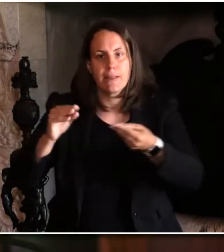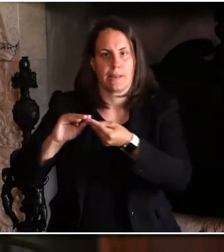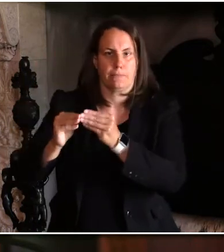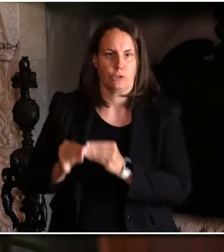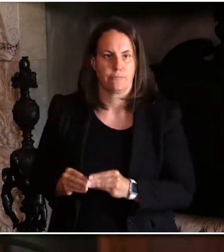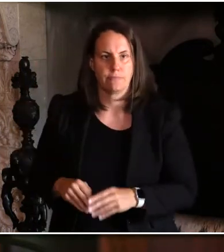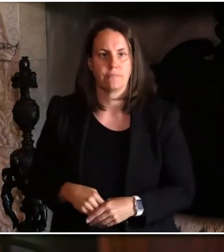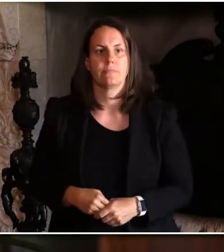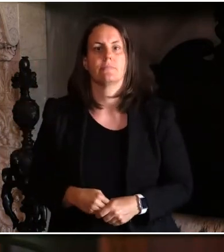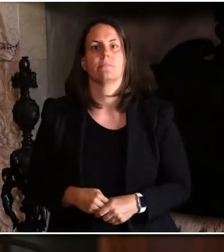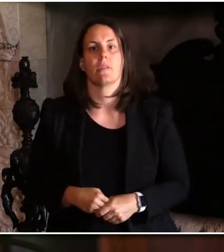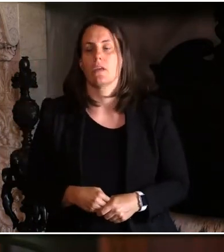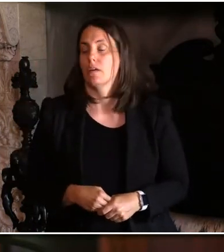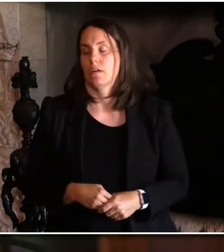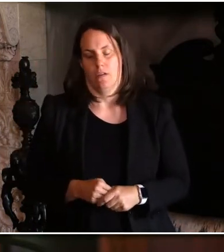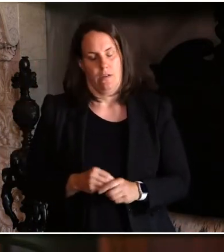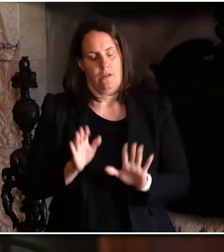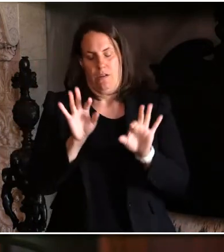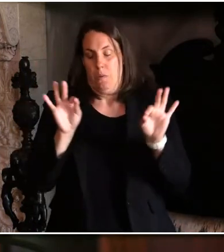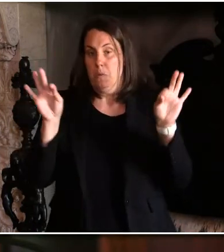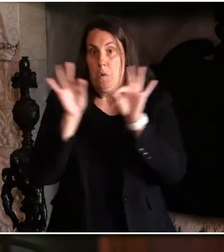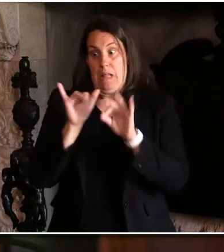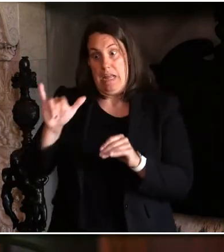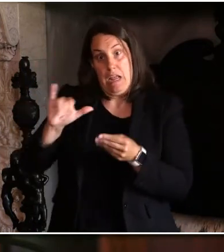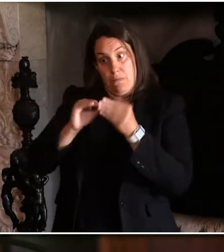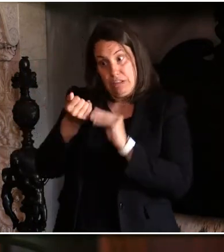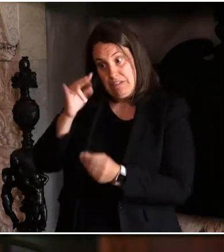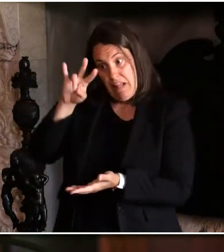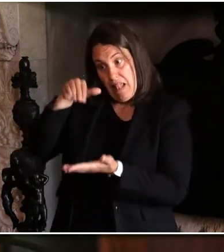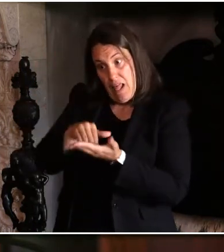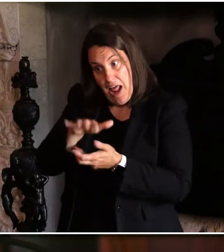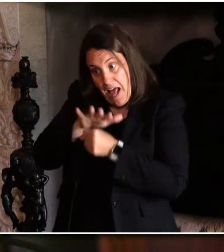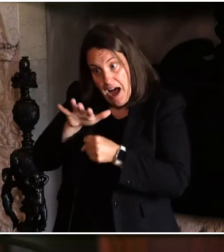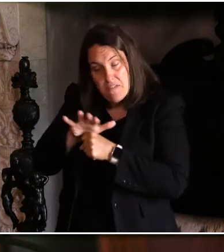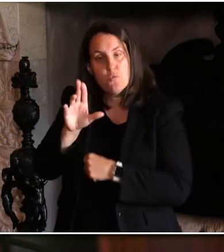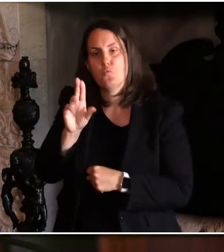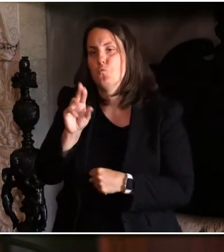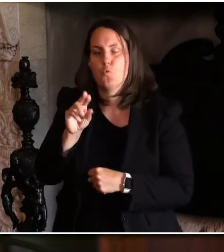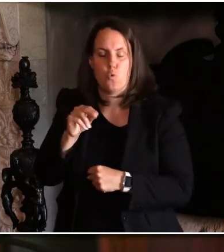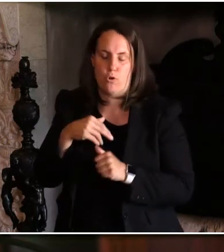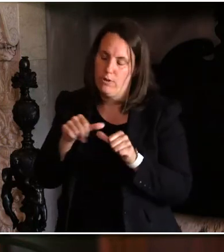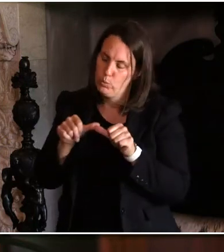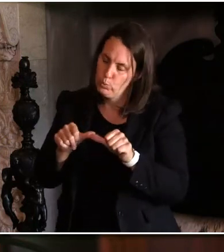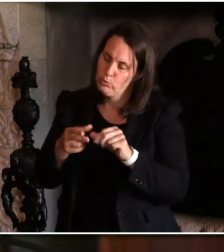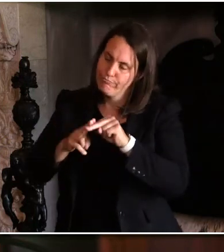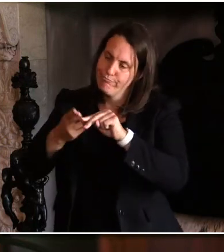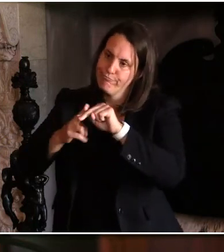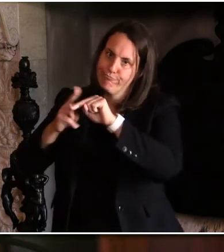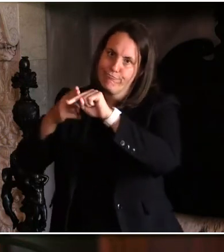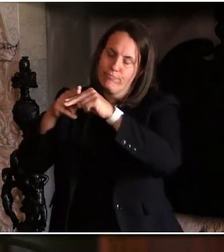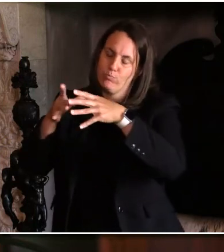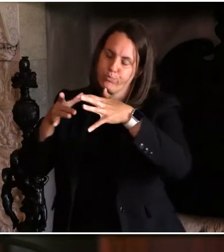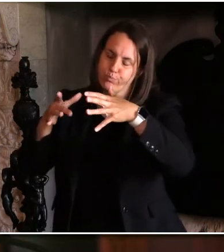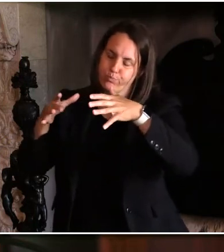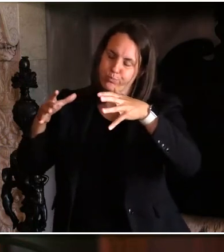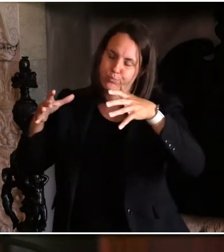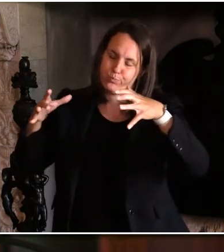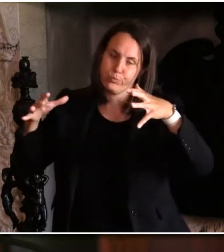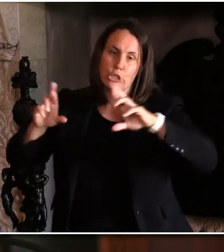capacity of testing here in the state of Wisconsin, and that capacity as close to home as possible so that our